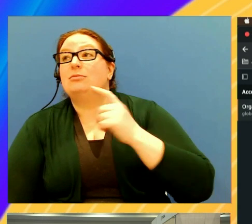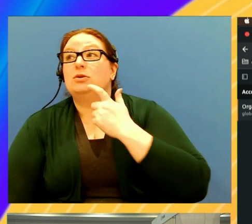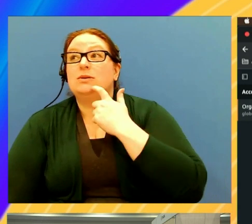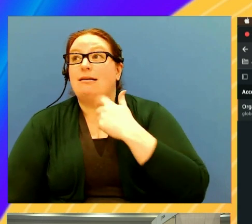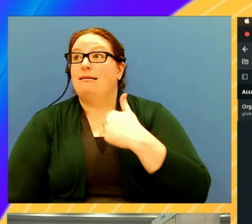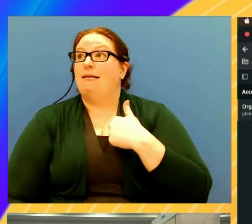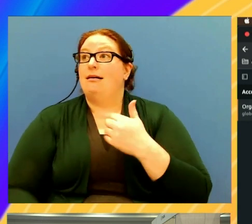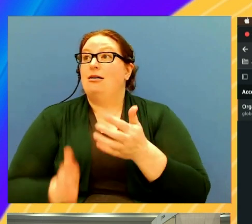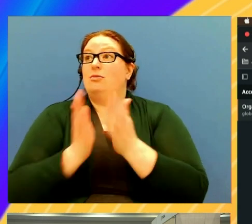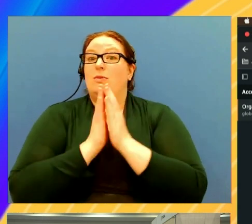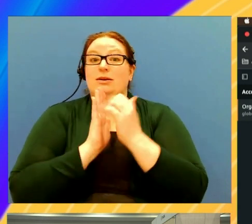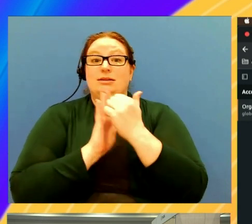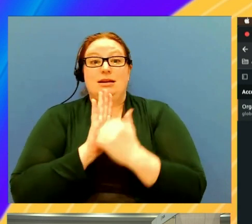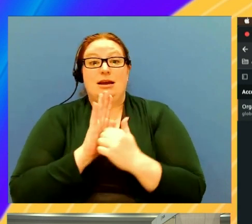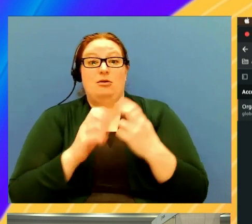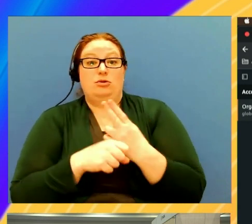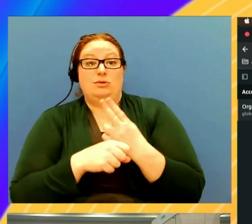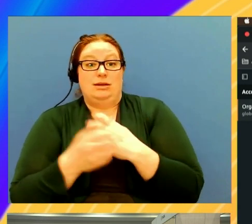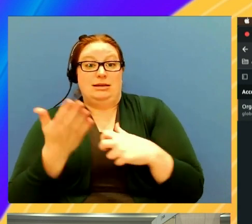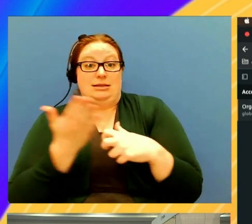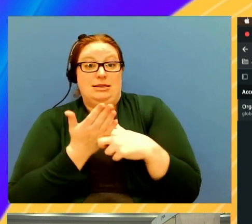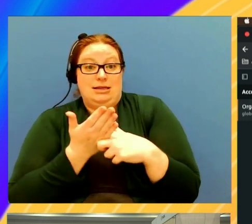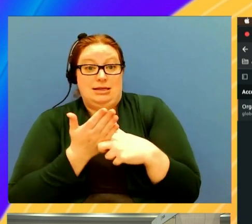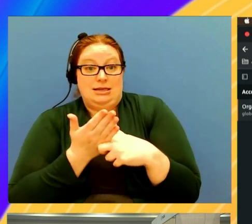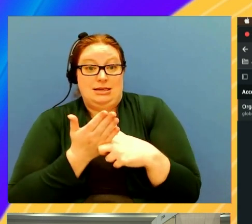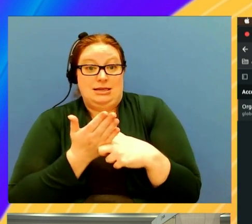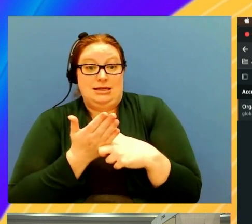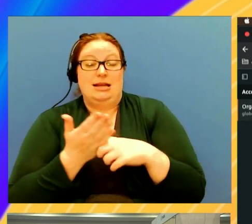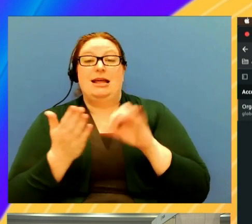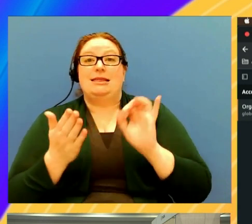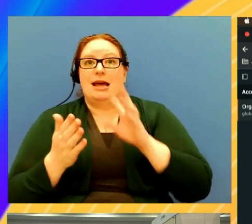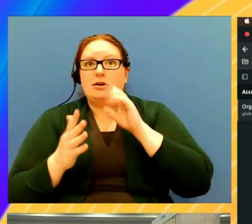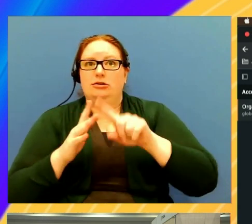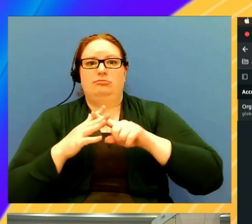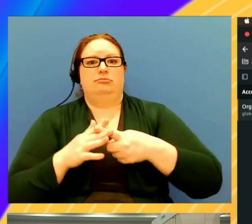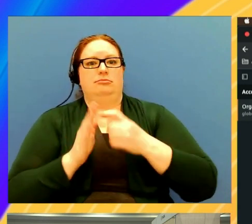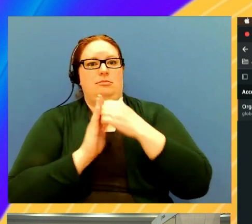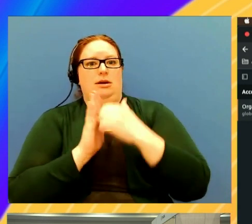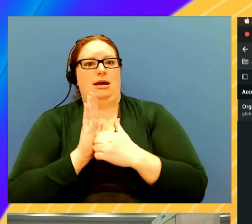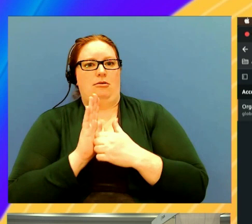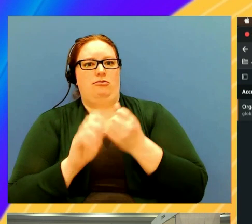an account using a ticket, and that could kick off account creation too, because it's